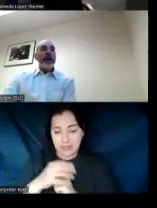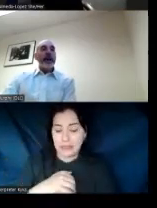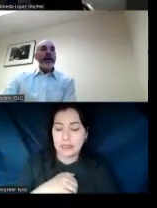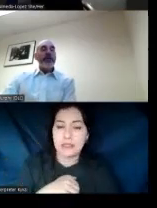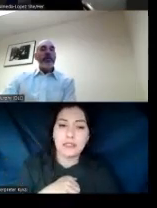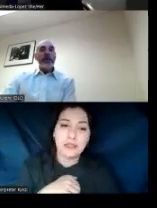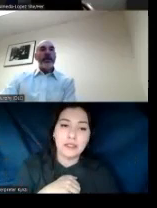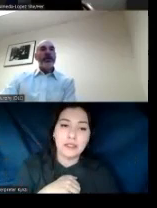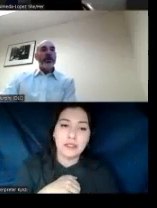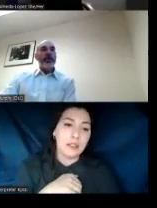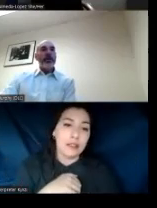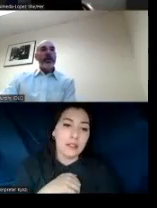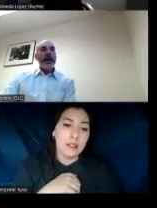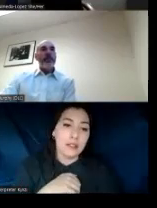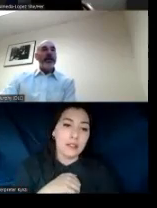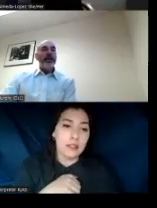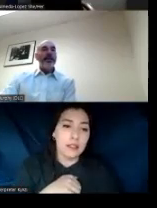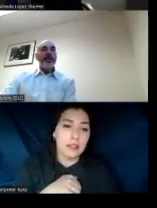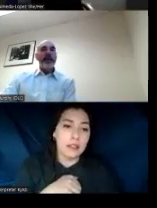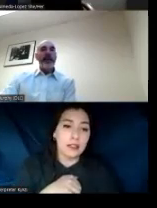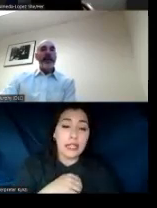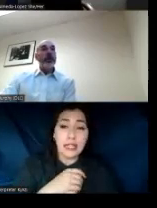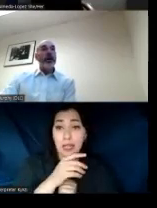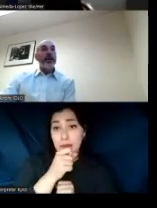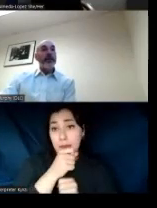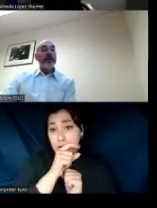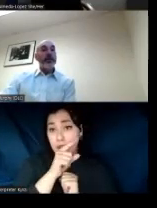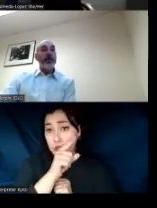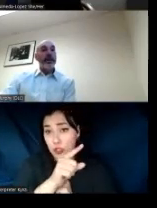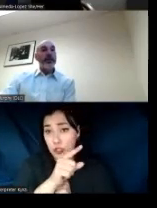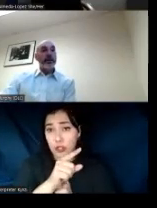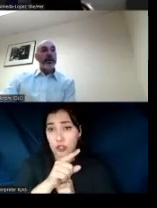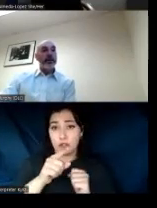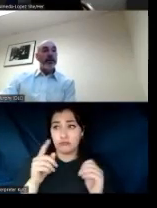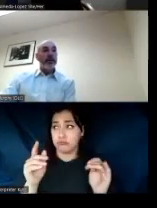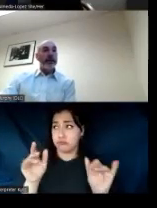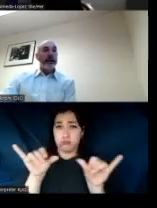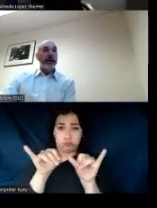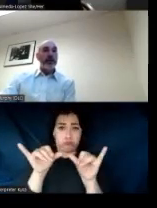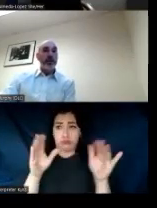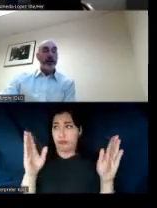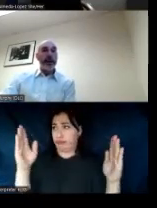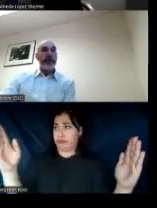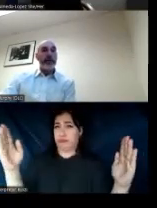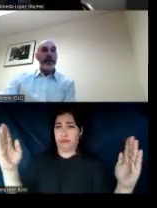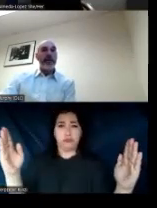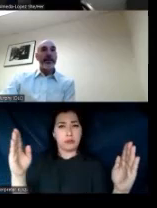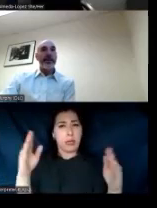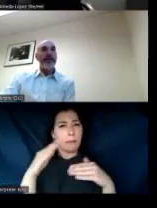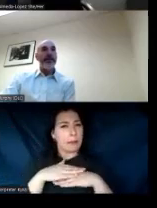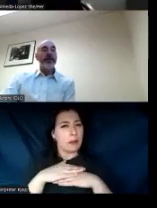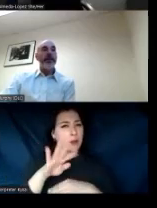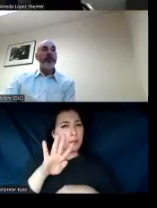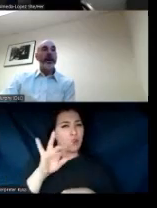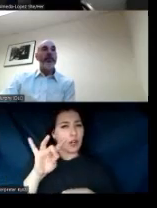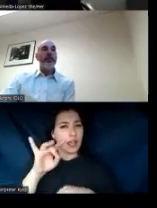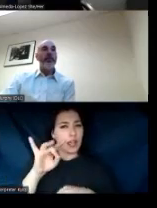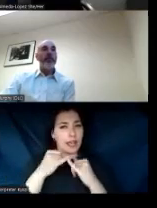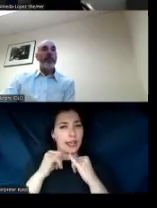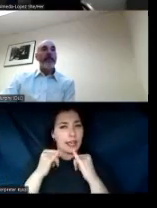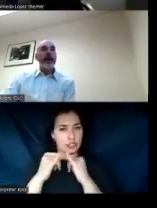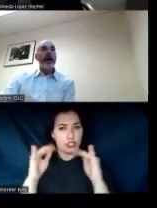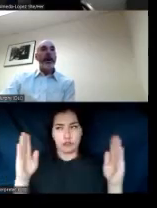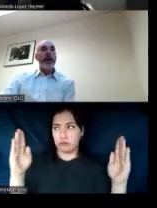You want to make sure that the ramp is wide enough. It should be at least 48 inches wide if it's an interior ramp.